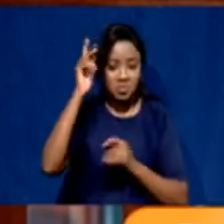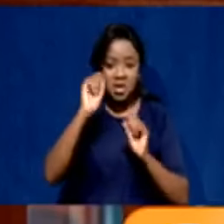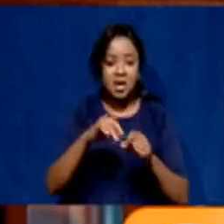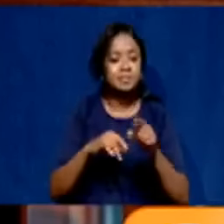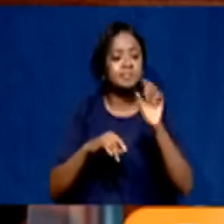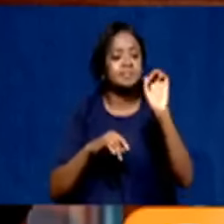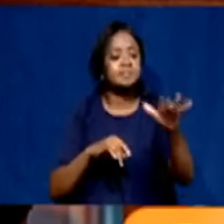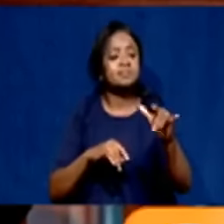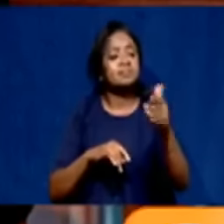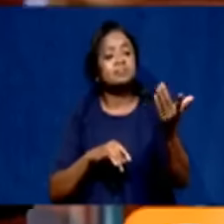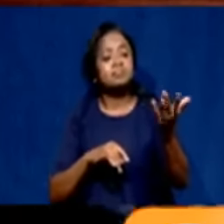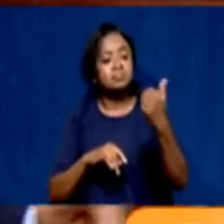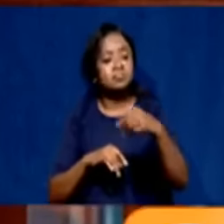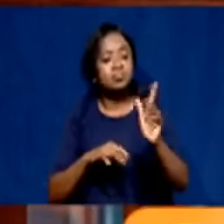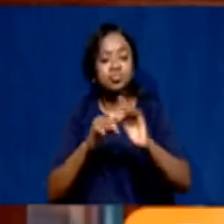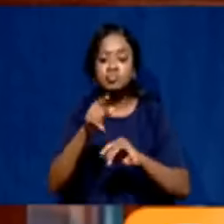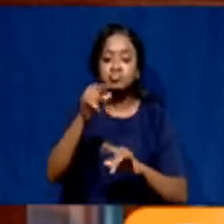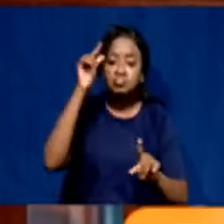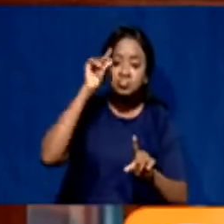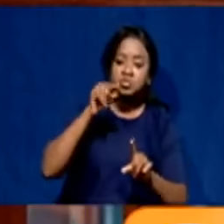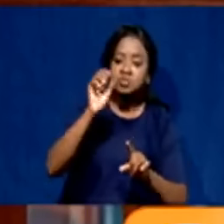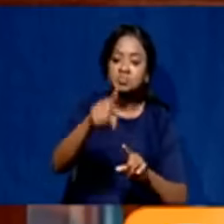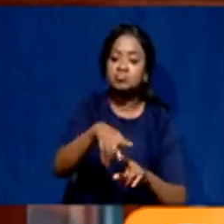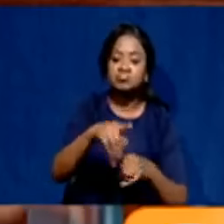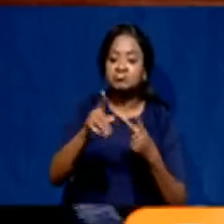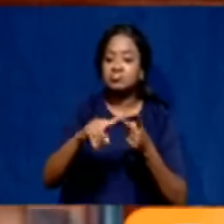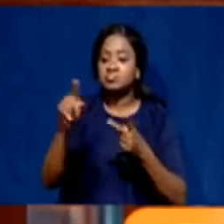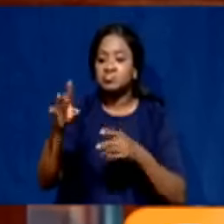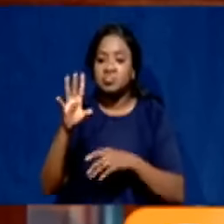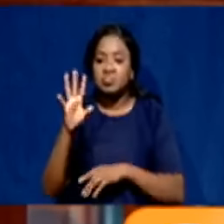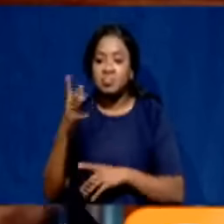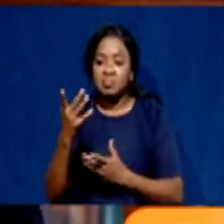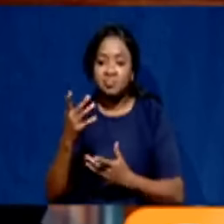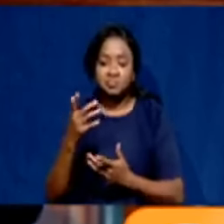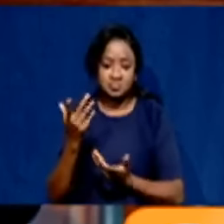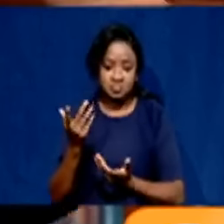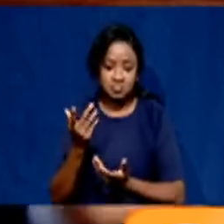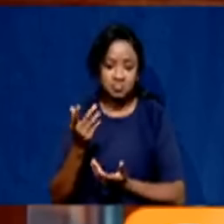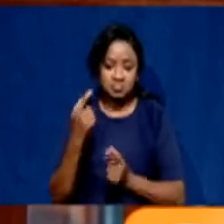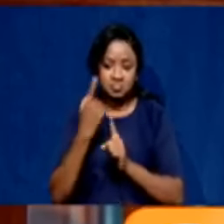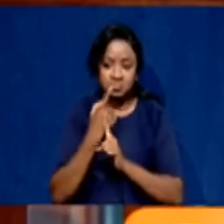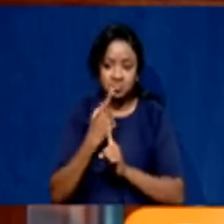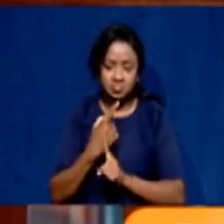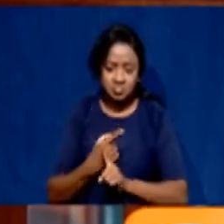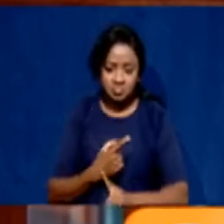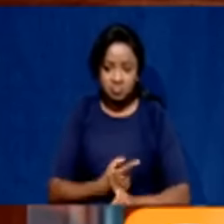tourism, then somebody is going to come up on gender. He'll take somebody else on FGM and something else. Mm-hmm. So it requires, you